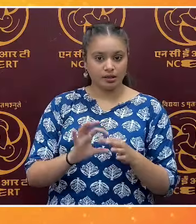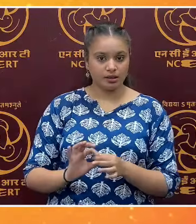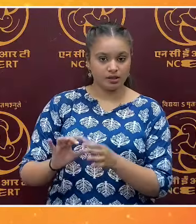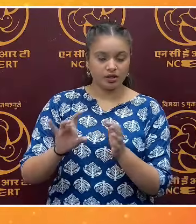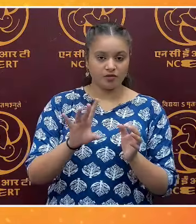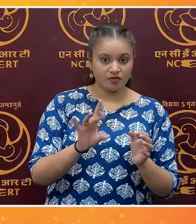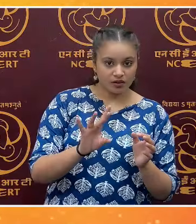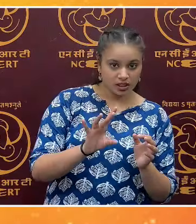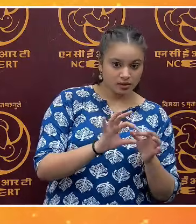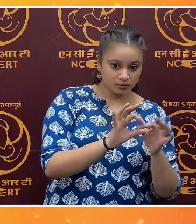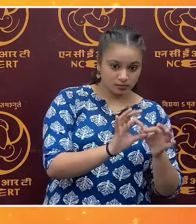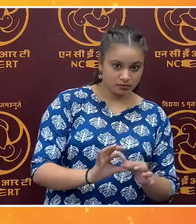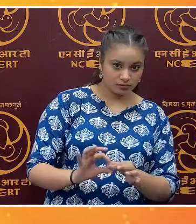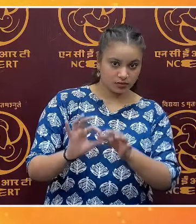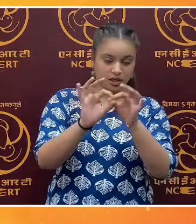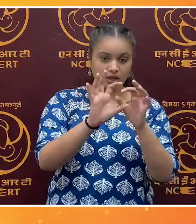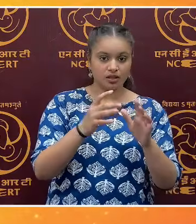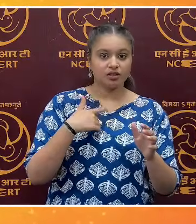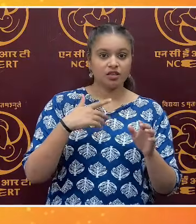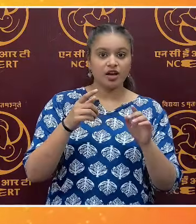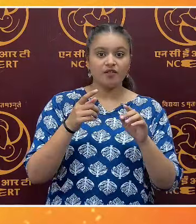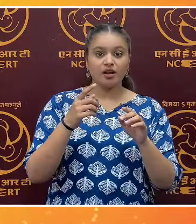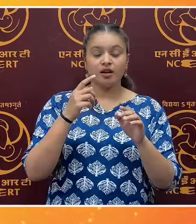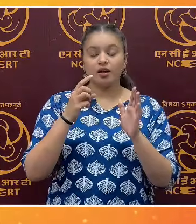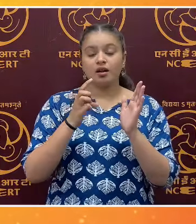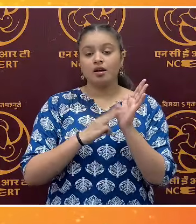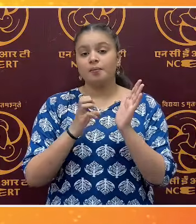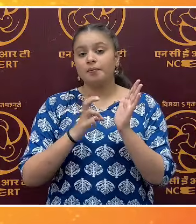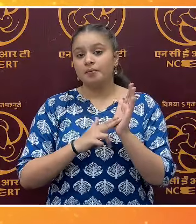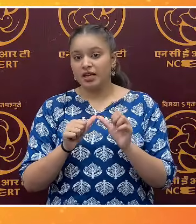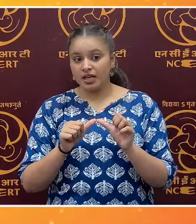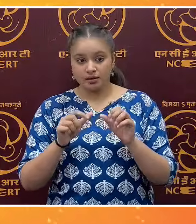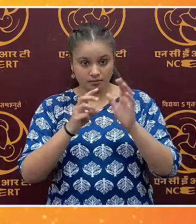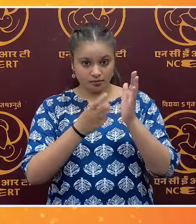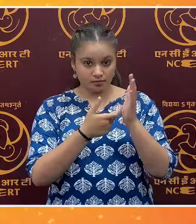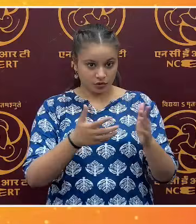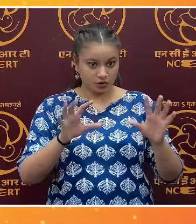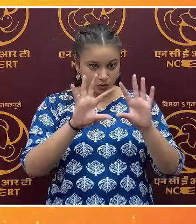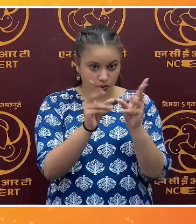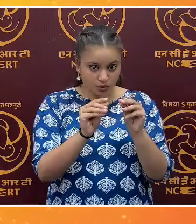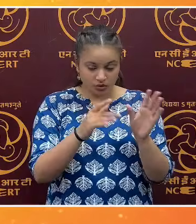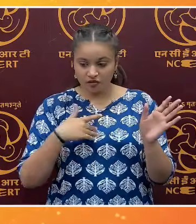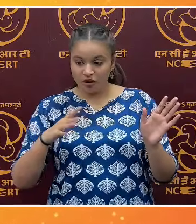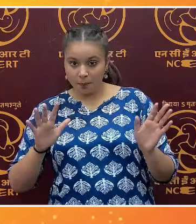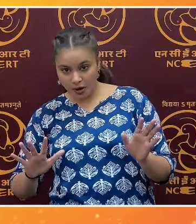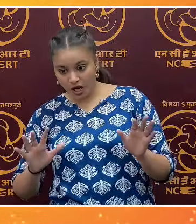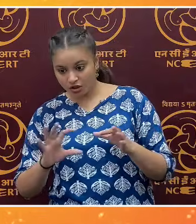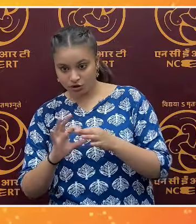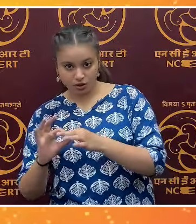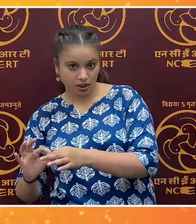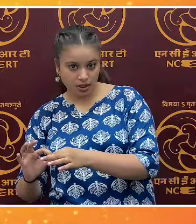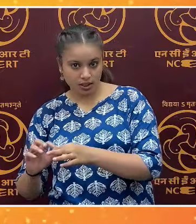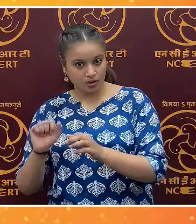they are parallelly connected to the main source. All 5 amperes are connected parallelly to the main source,